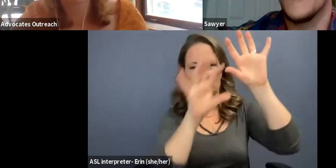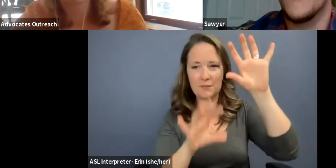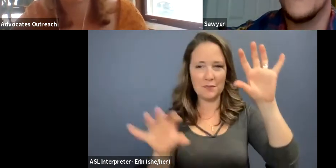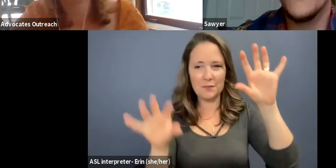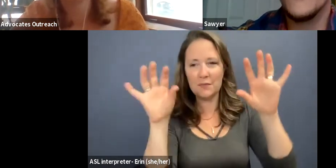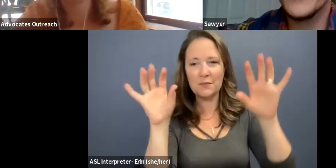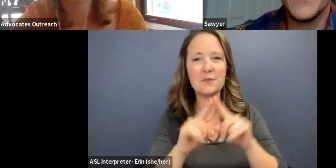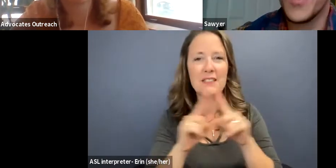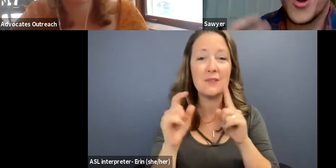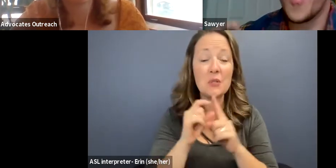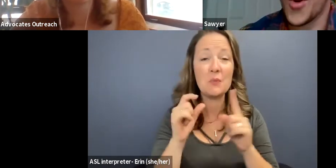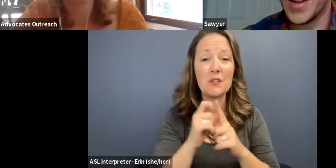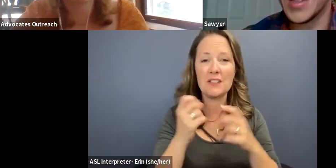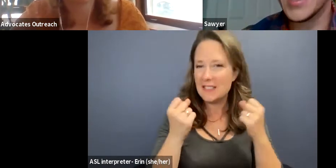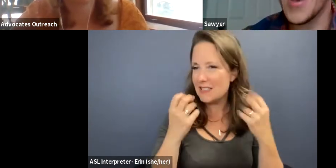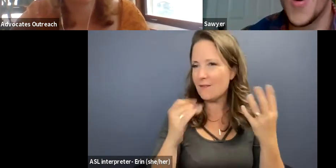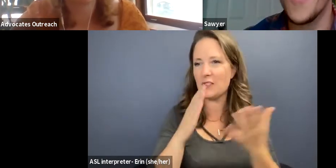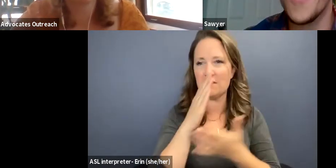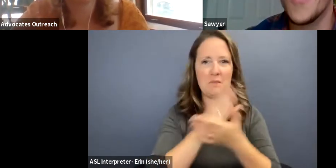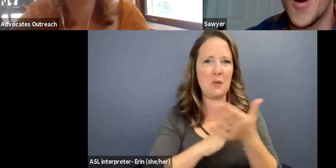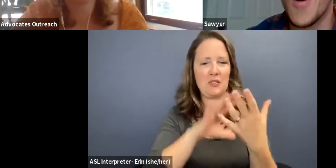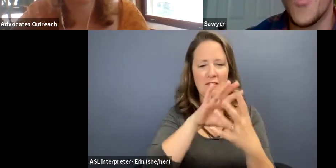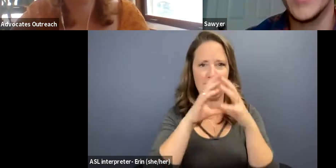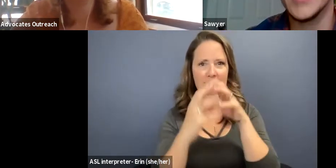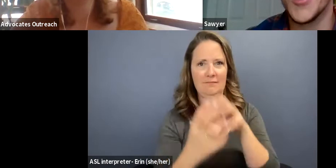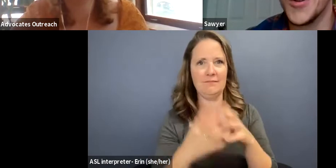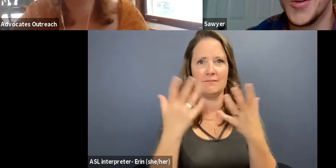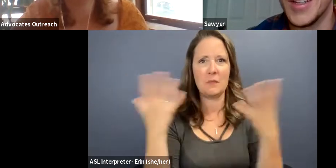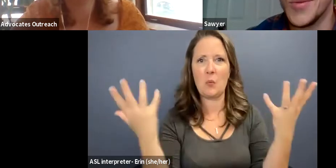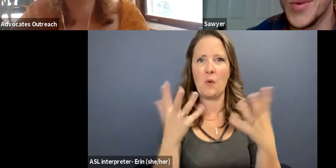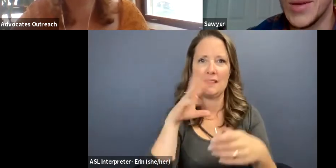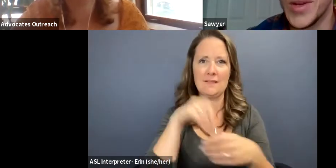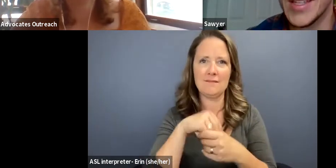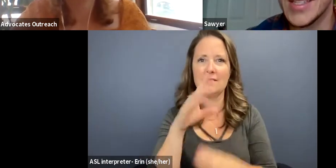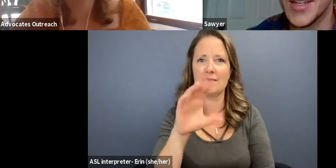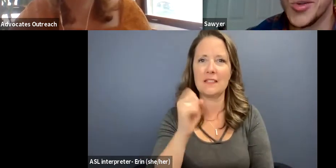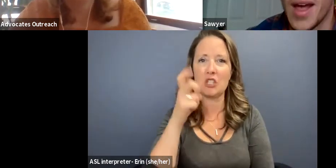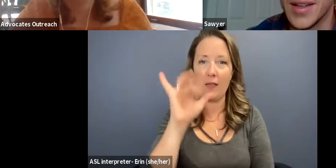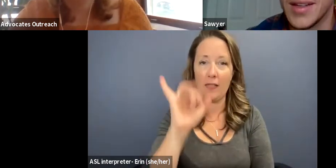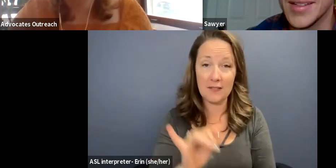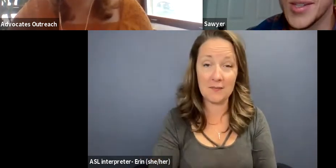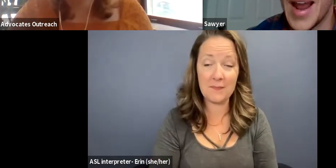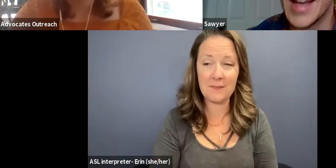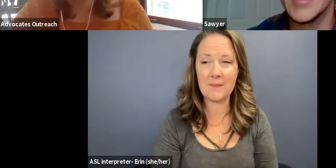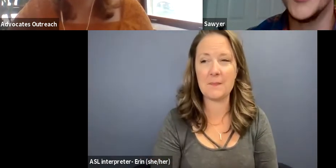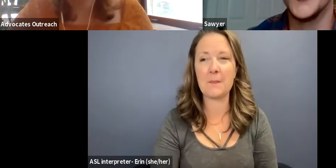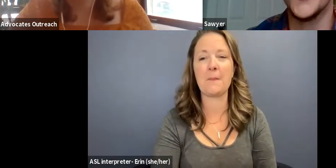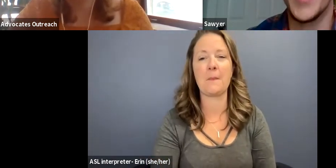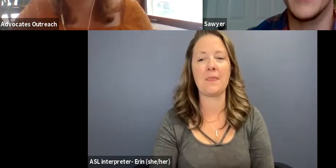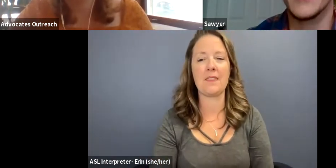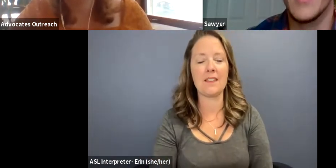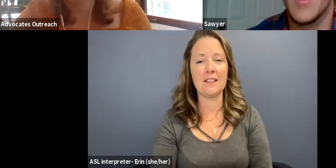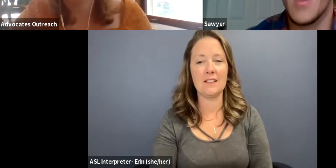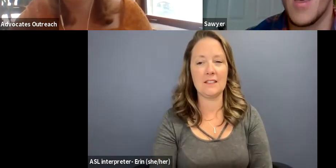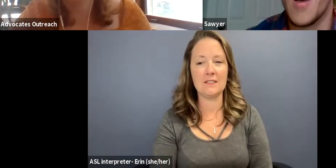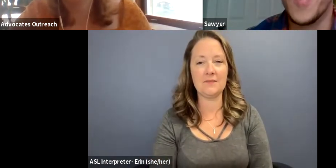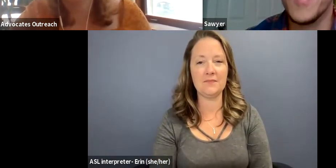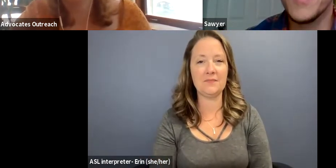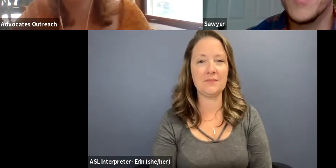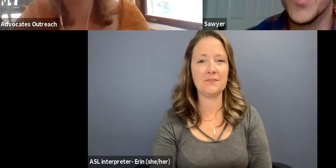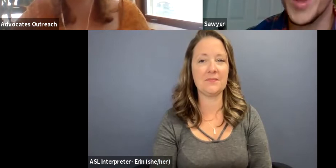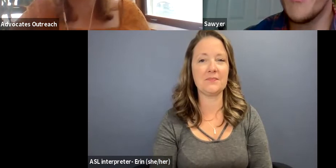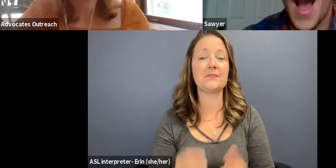where did babies come from, and, you know, thinking about how to explain that to kids. And of course, those are part of what sexuality is,